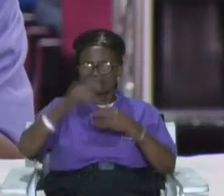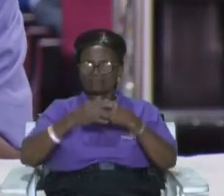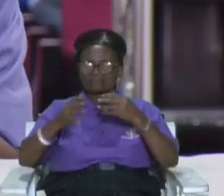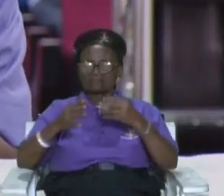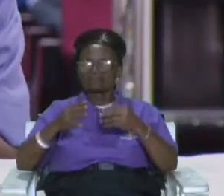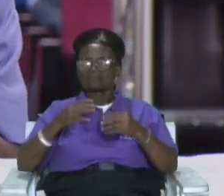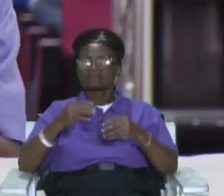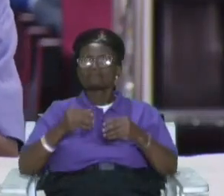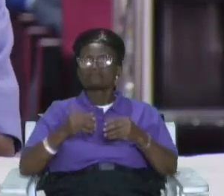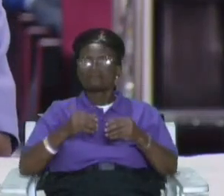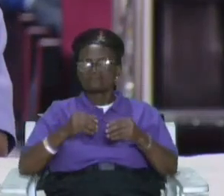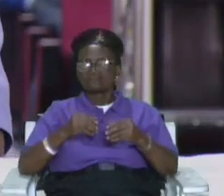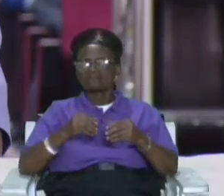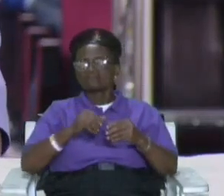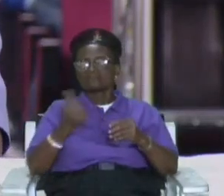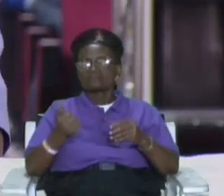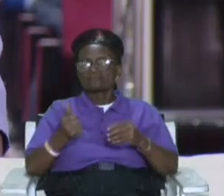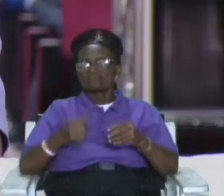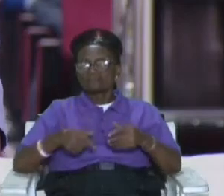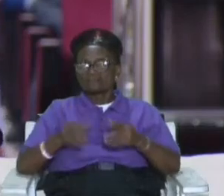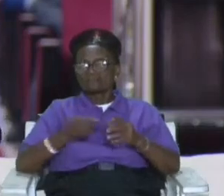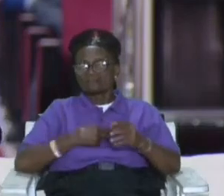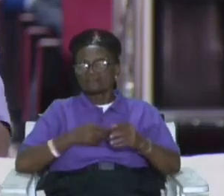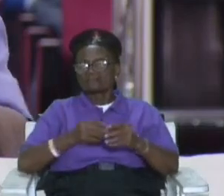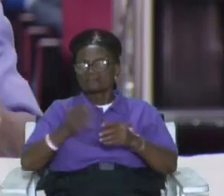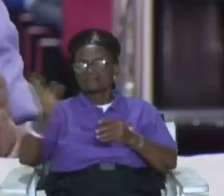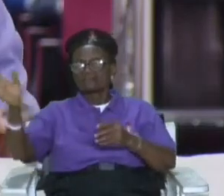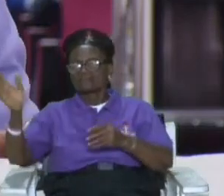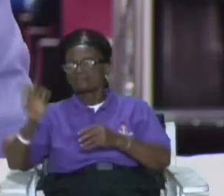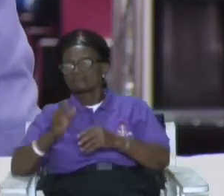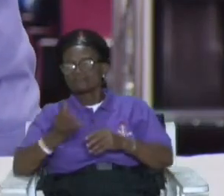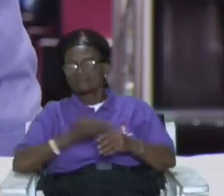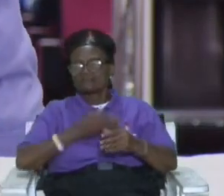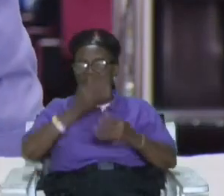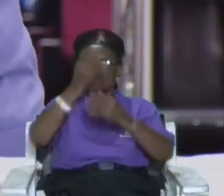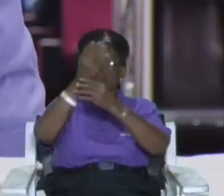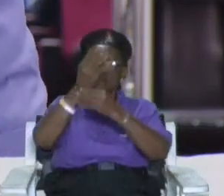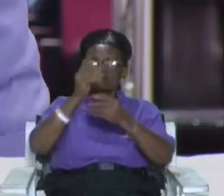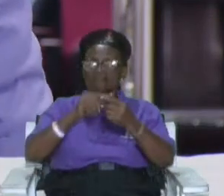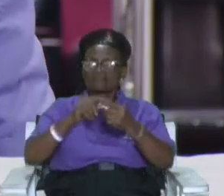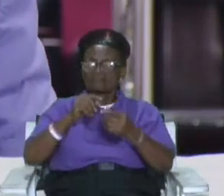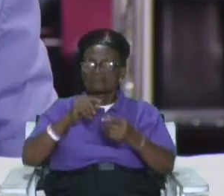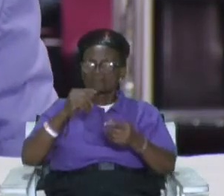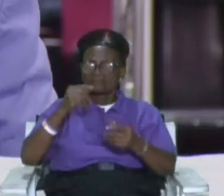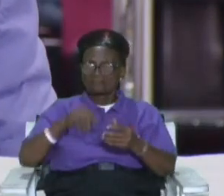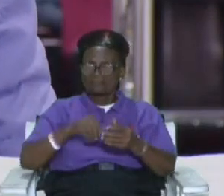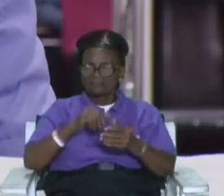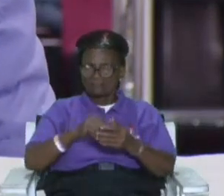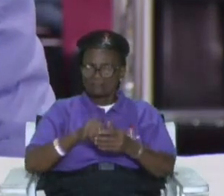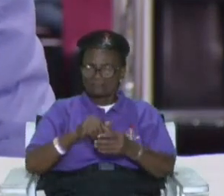our hands towards these people and intercede for them, that the Almighty